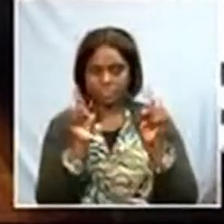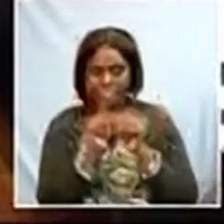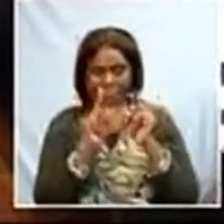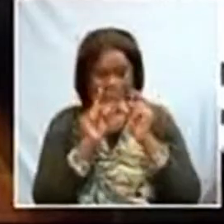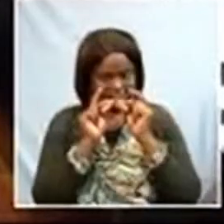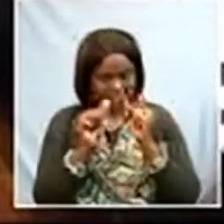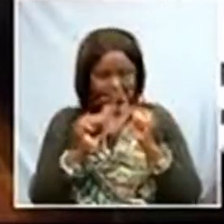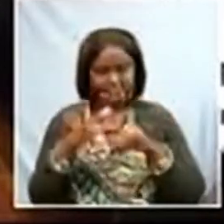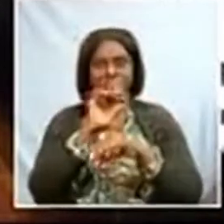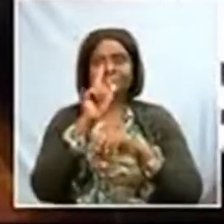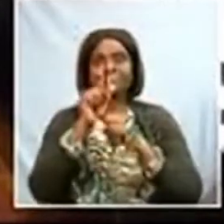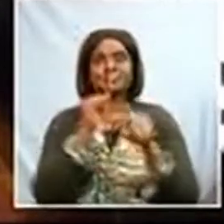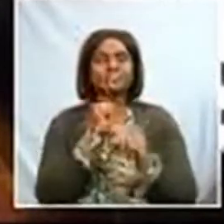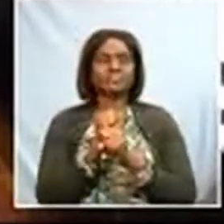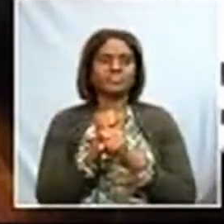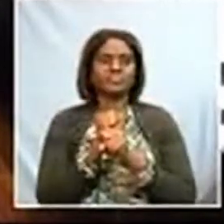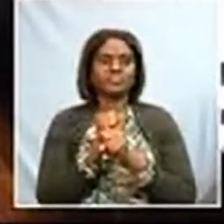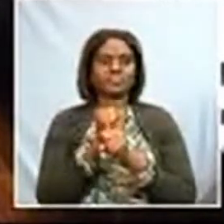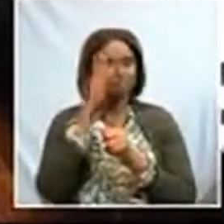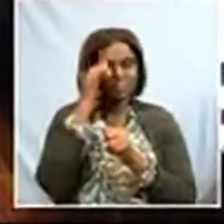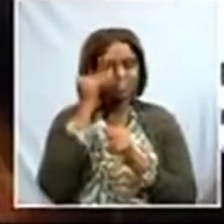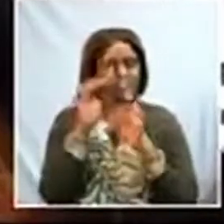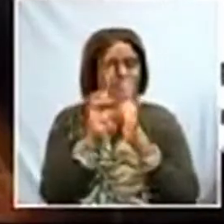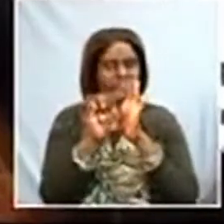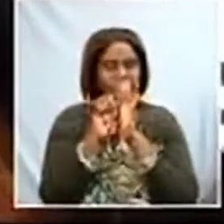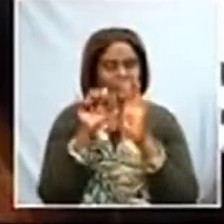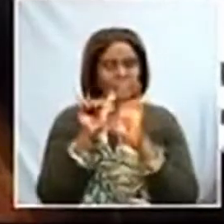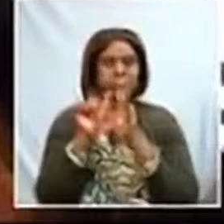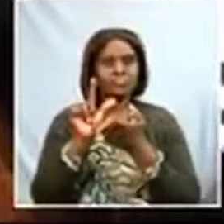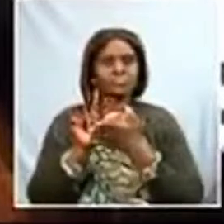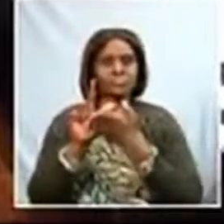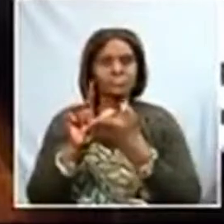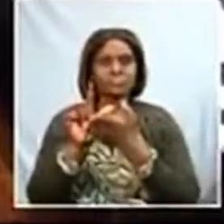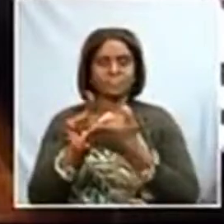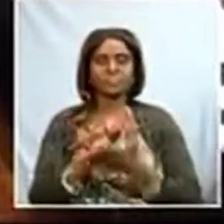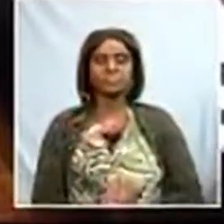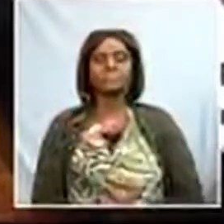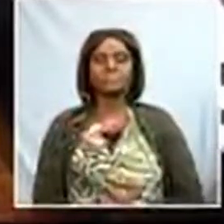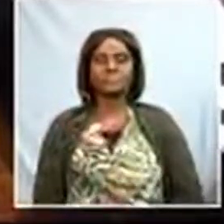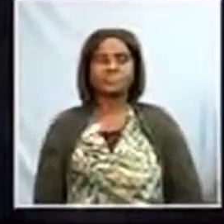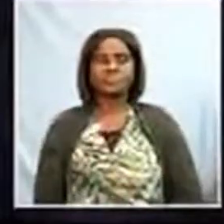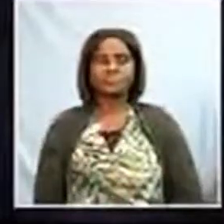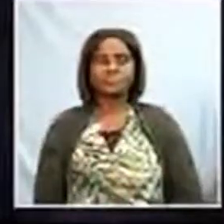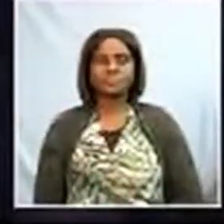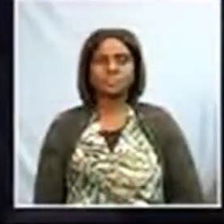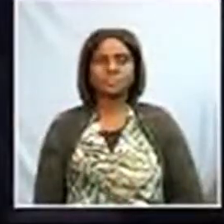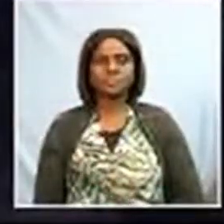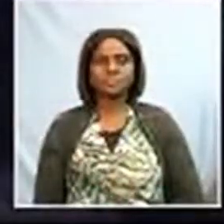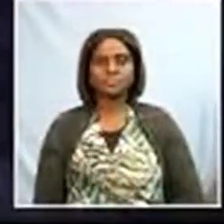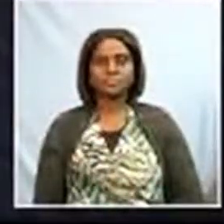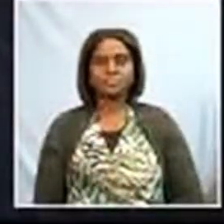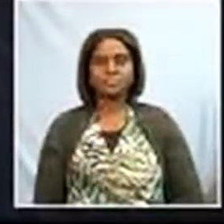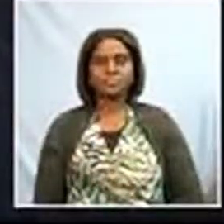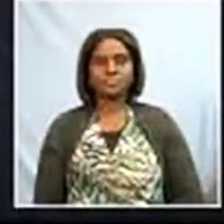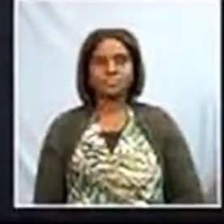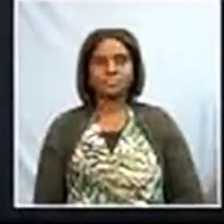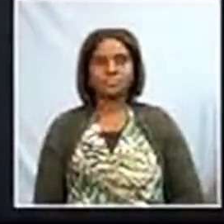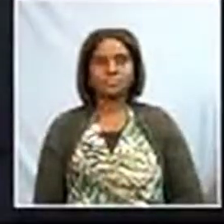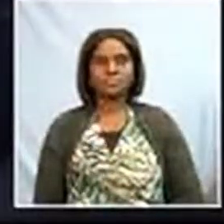go over a year. Why is it like that in LUKULU? Okay. I'll start with the completion